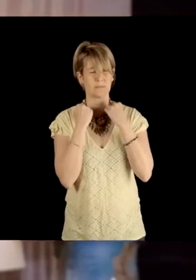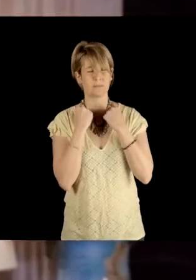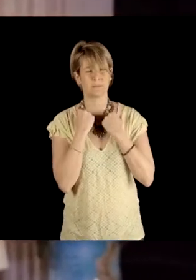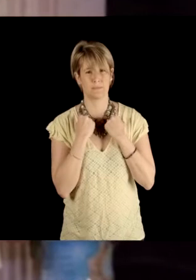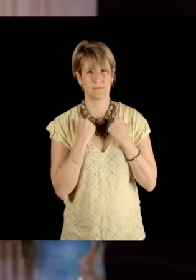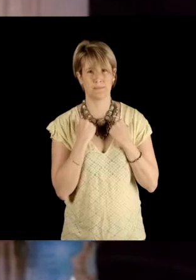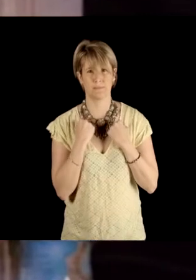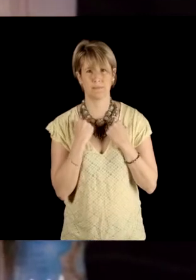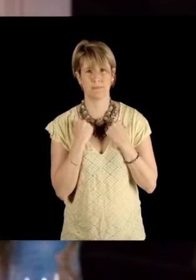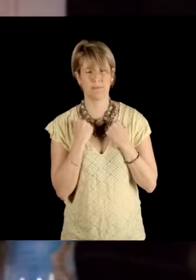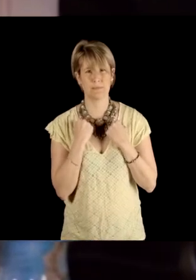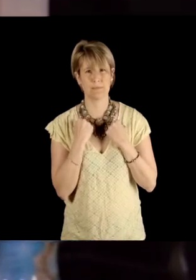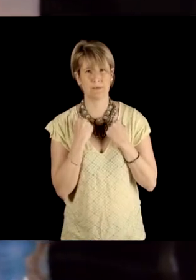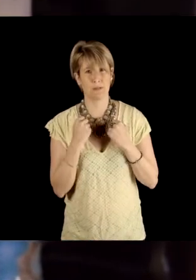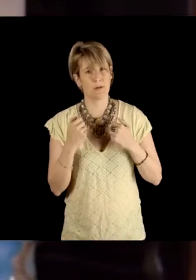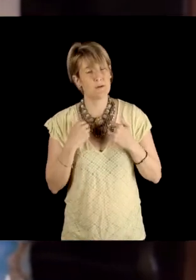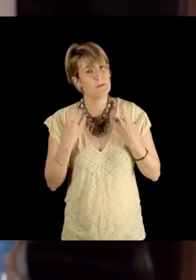Removing these complexities,